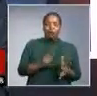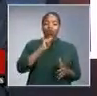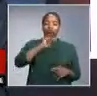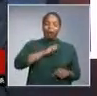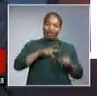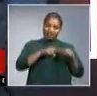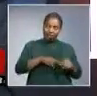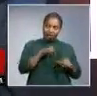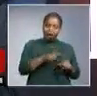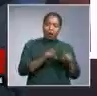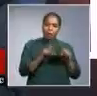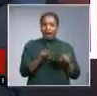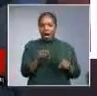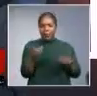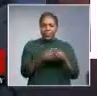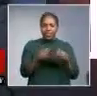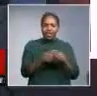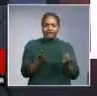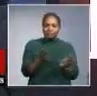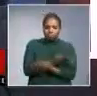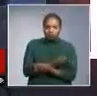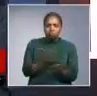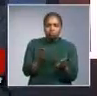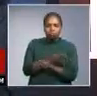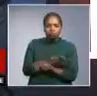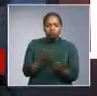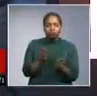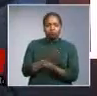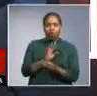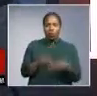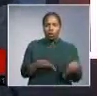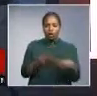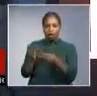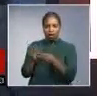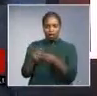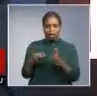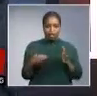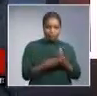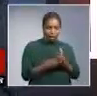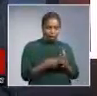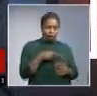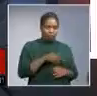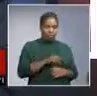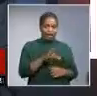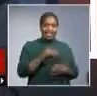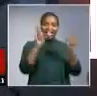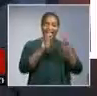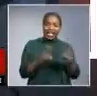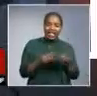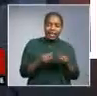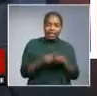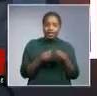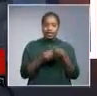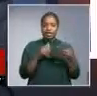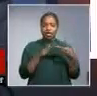on us for. But, there's a lot of citrus that also goes into that, and also electrical appliances, as well